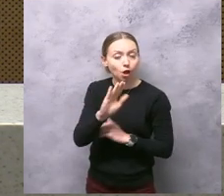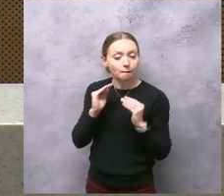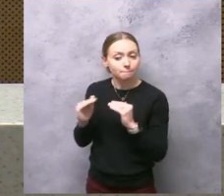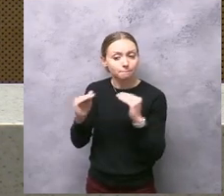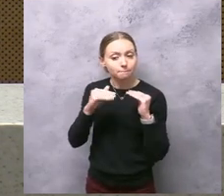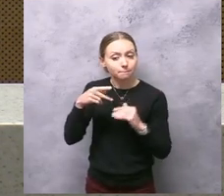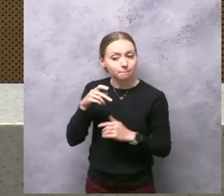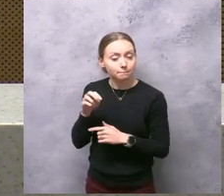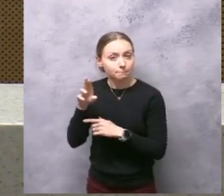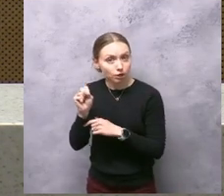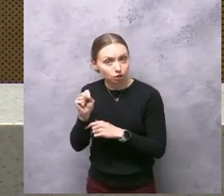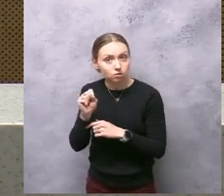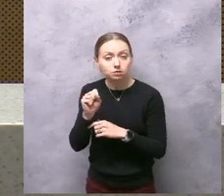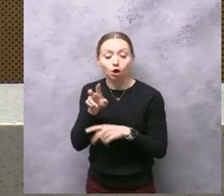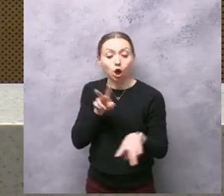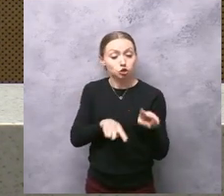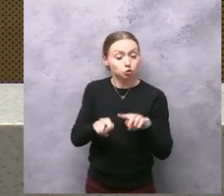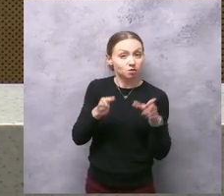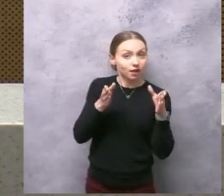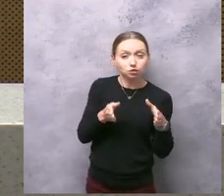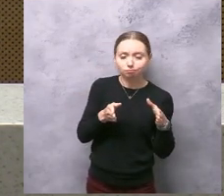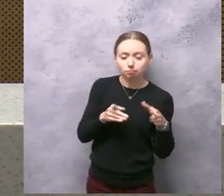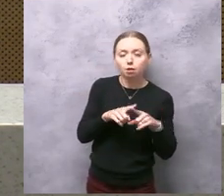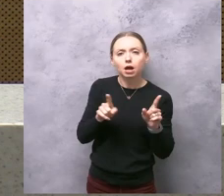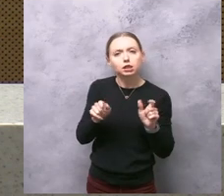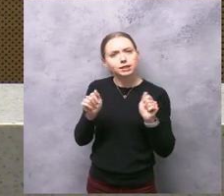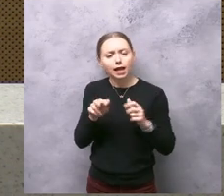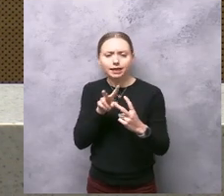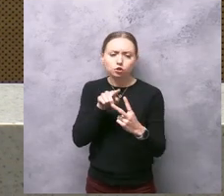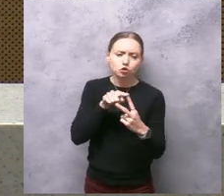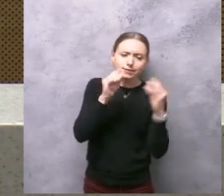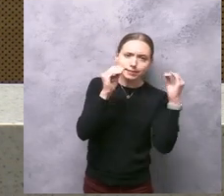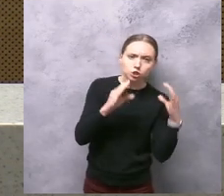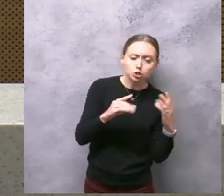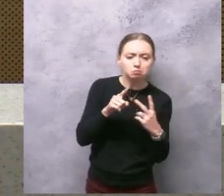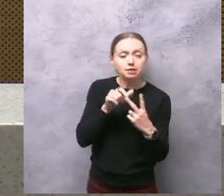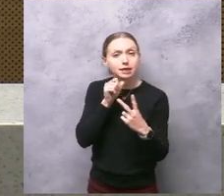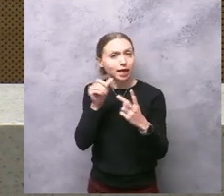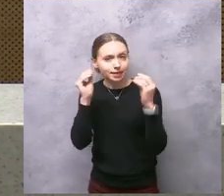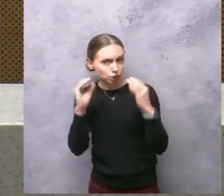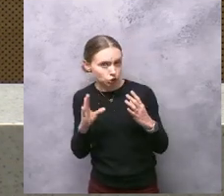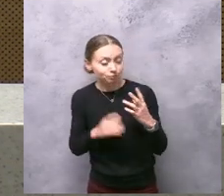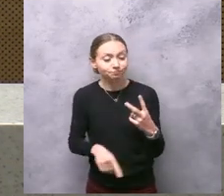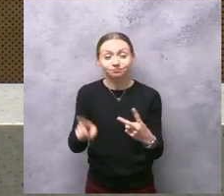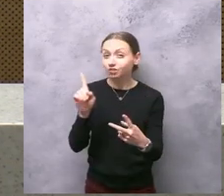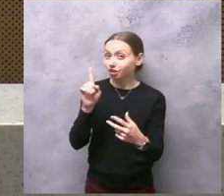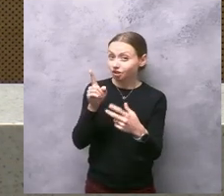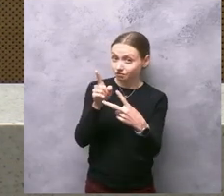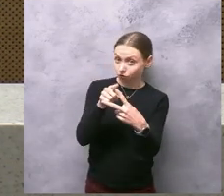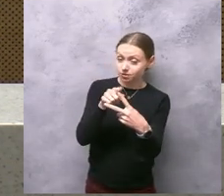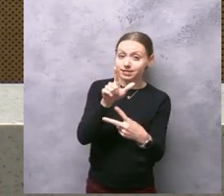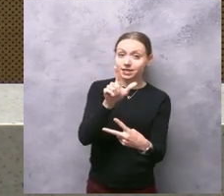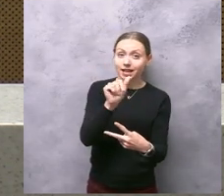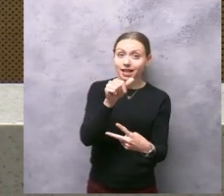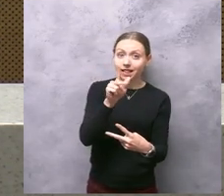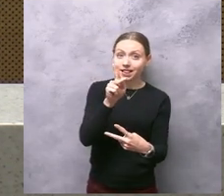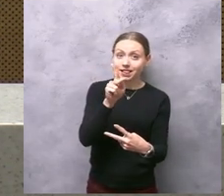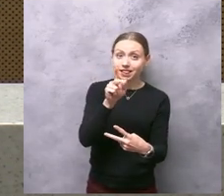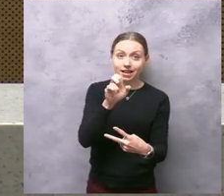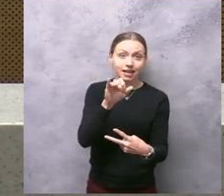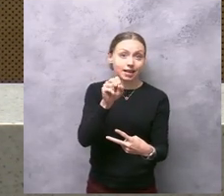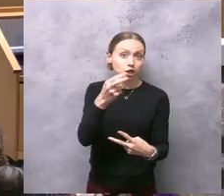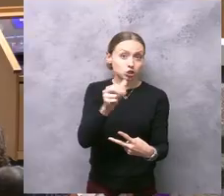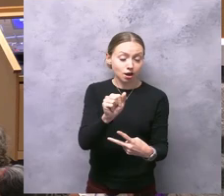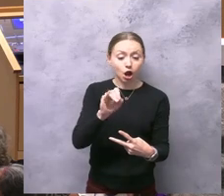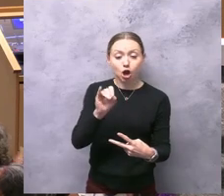supervisor, but they can either be a teacher or a non-teacher position. Our first one is Lakeisha Jones. Lakeisha, are you here?